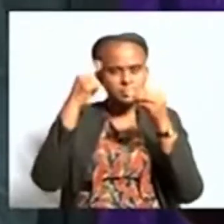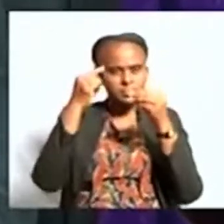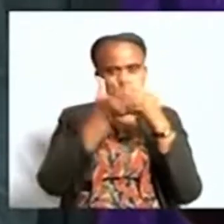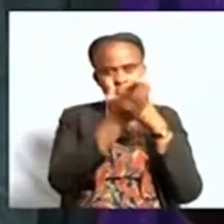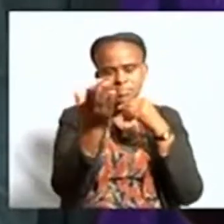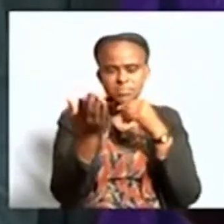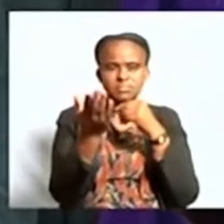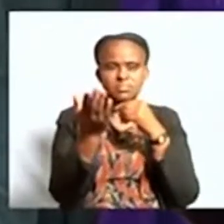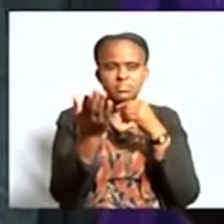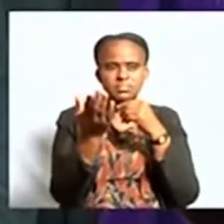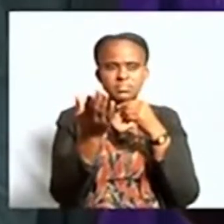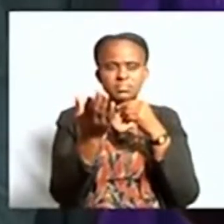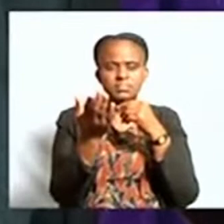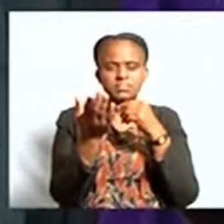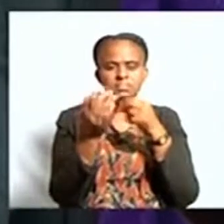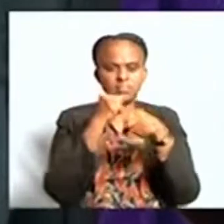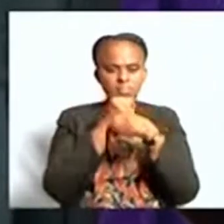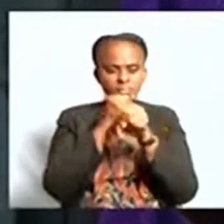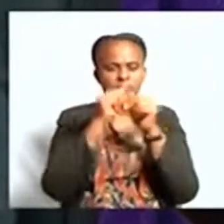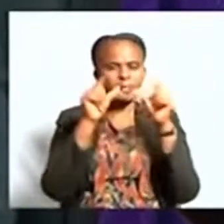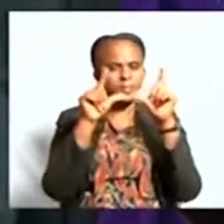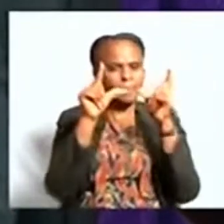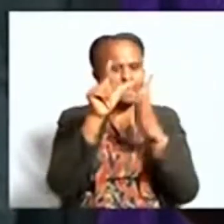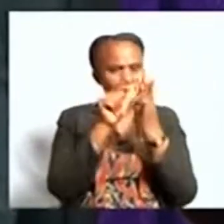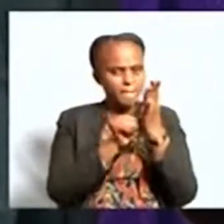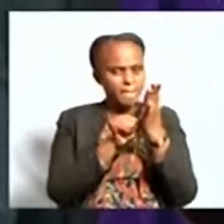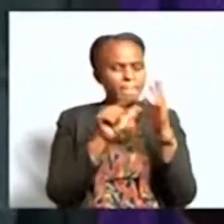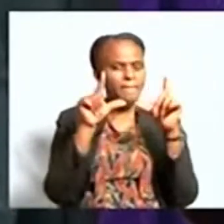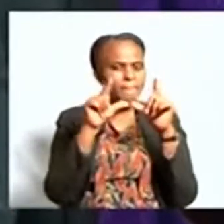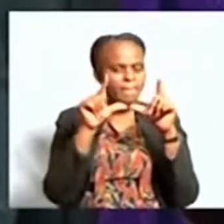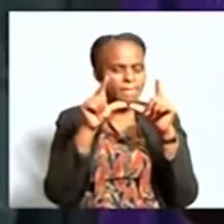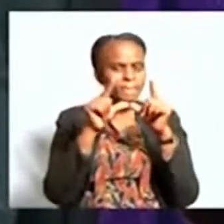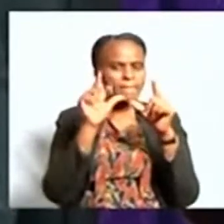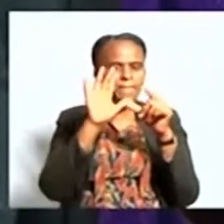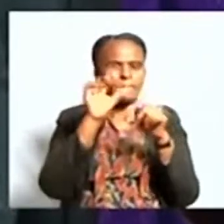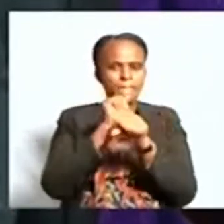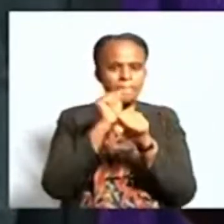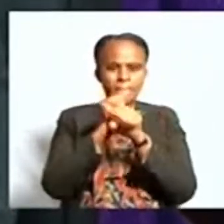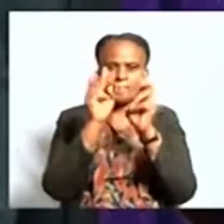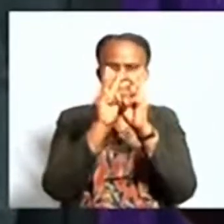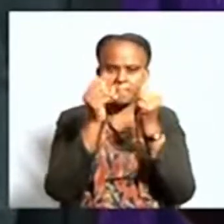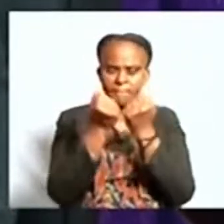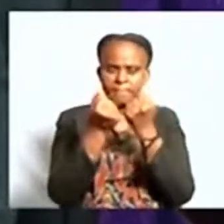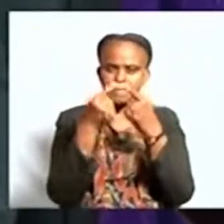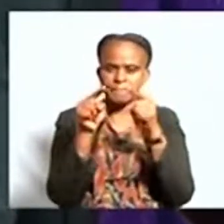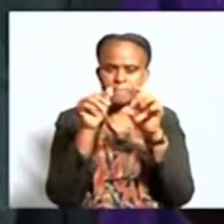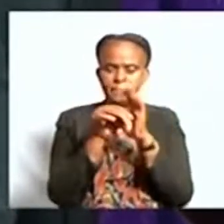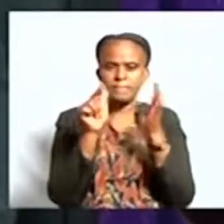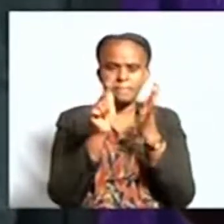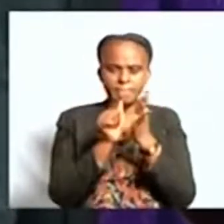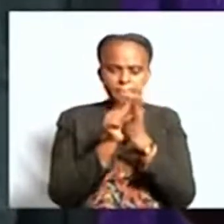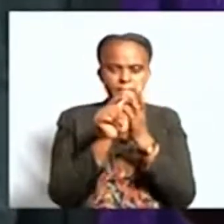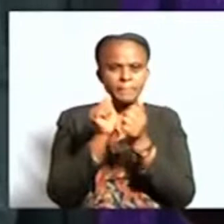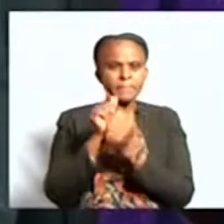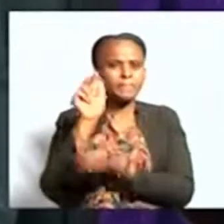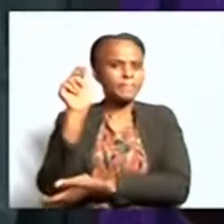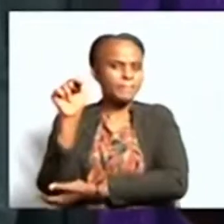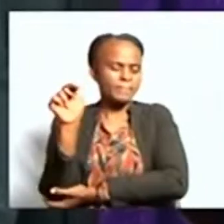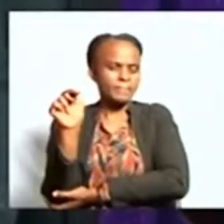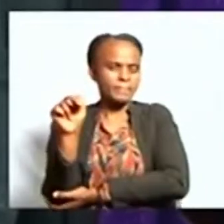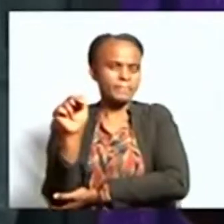to legalize their operations. Stakeholder workshops were held in Lusaka and Ndola.